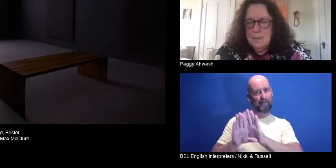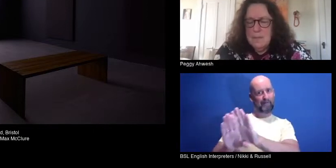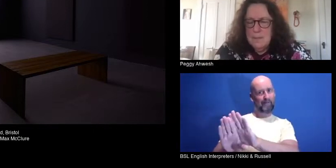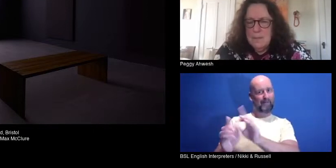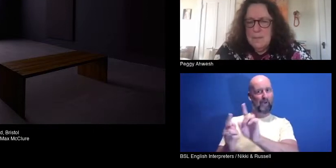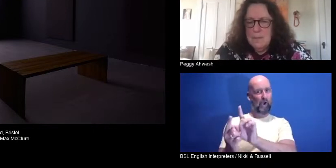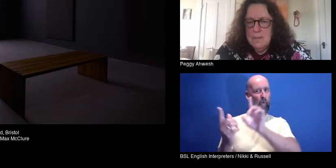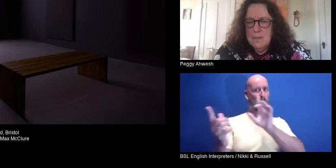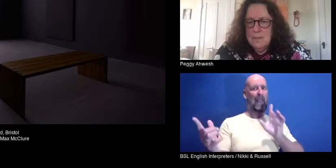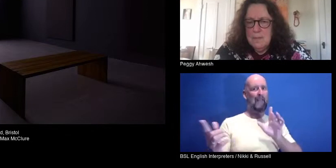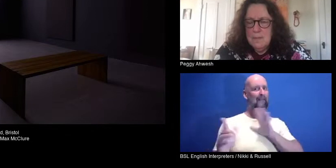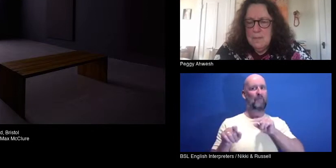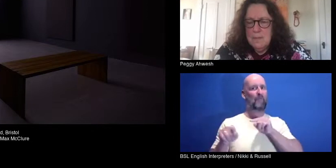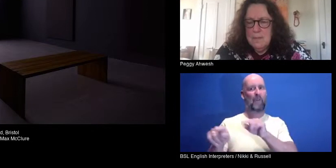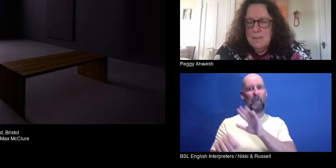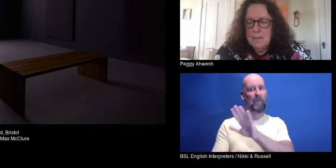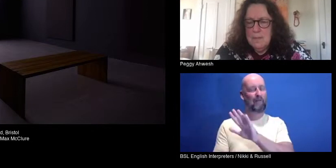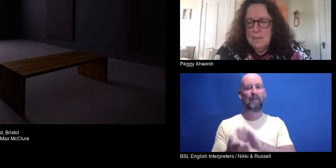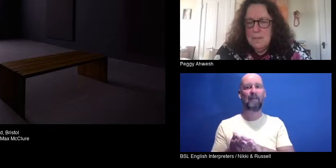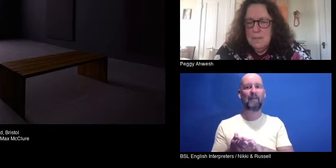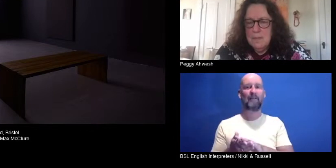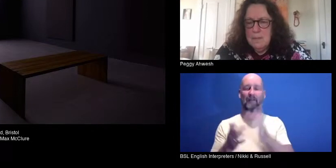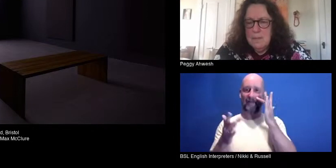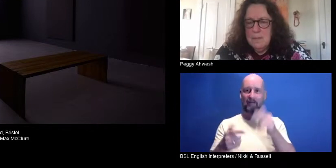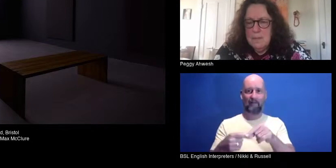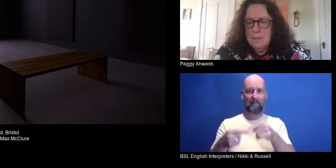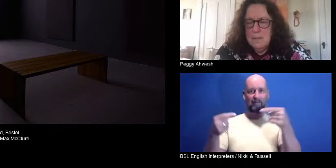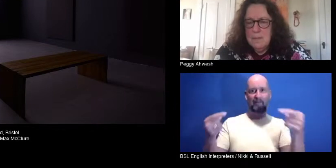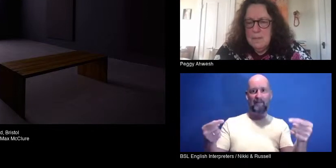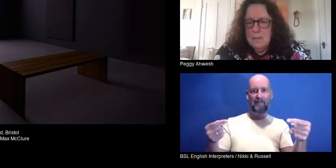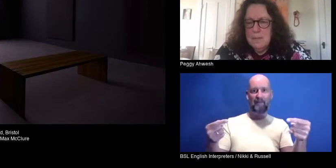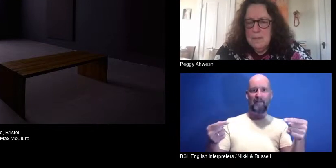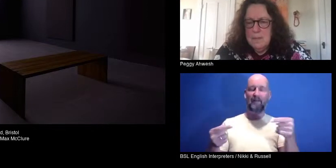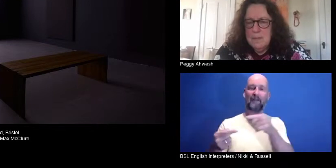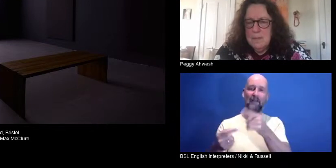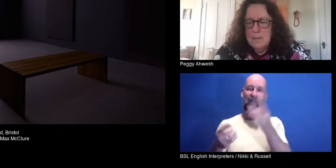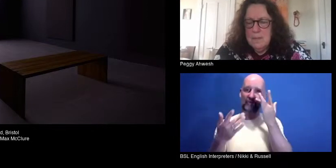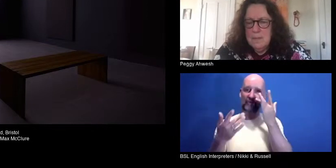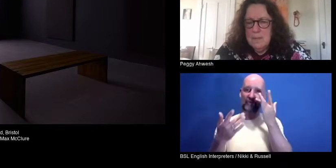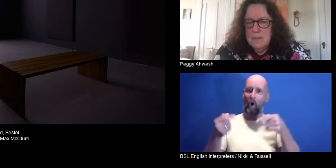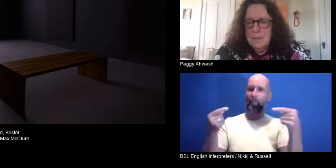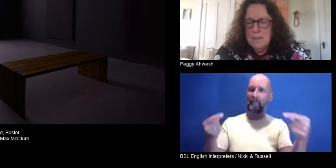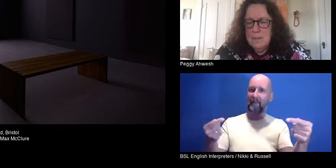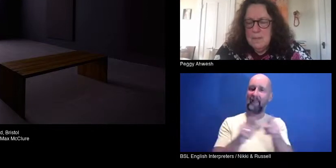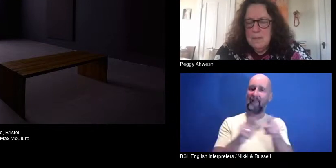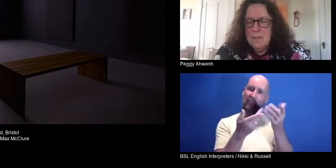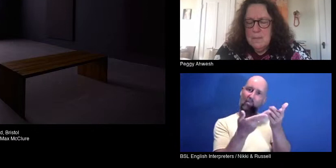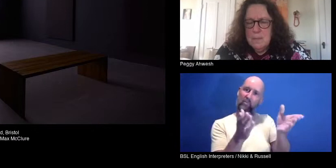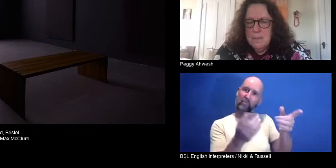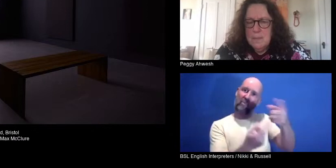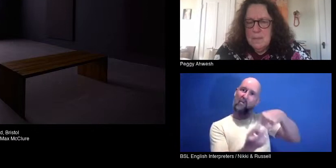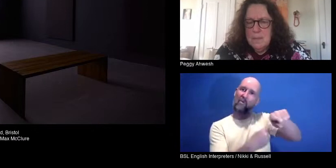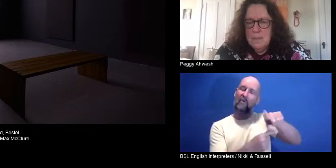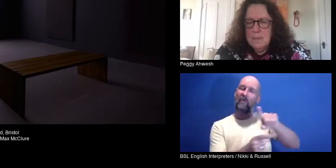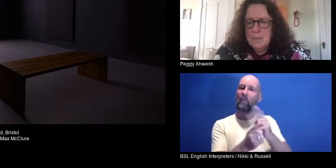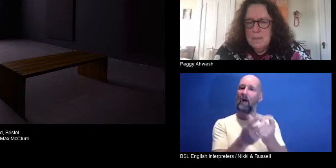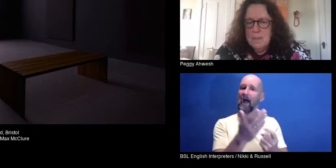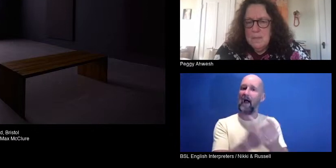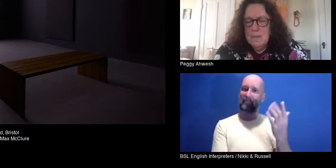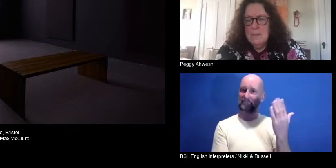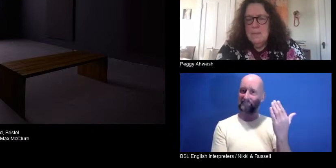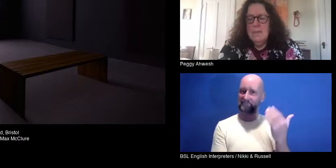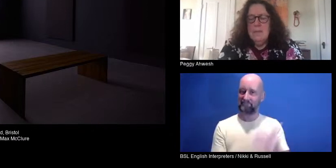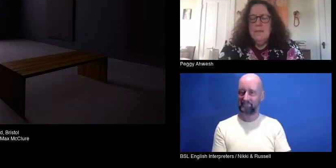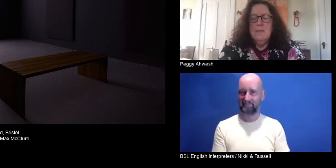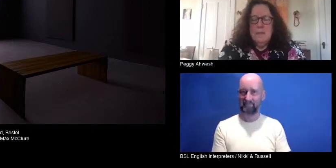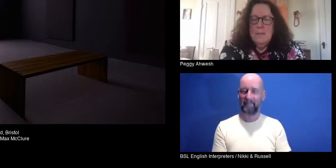and sort of like foreshadow what would happen in a much broader way in more recent years.